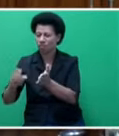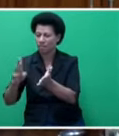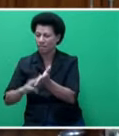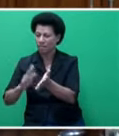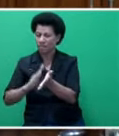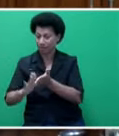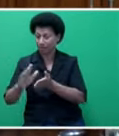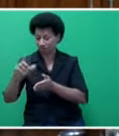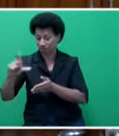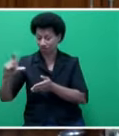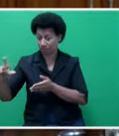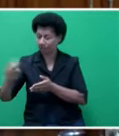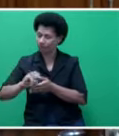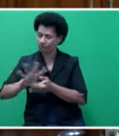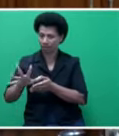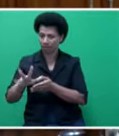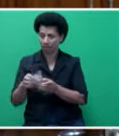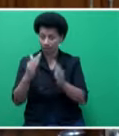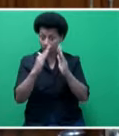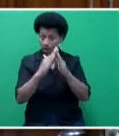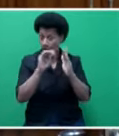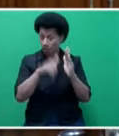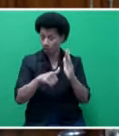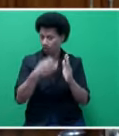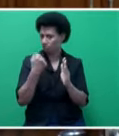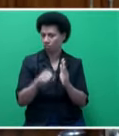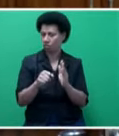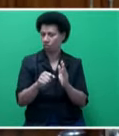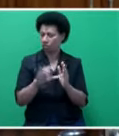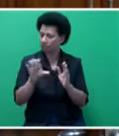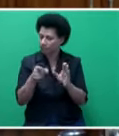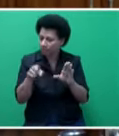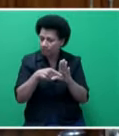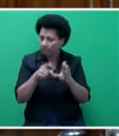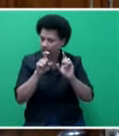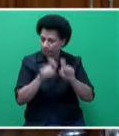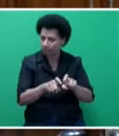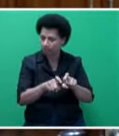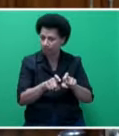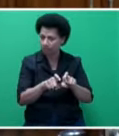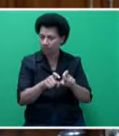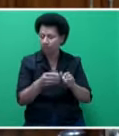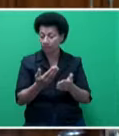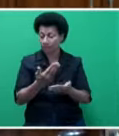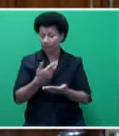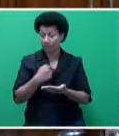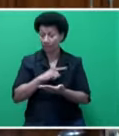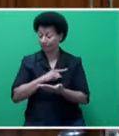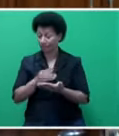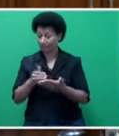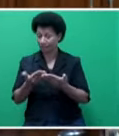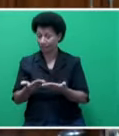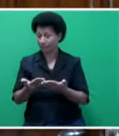are concerned about. The other aspect of this bill, Mr. Speaker, sir, is that we have brought back specifically for